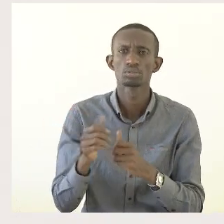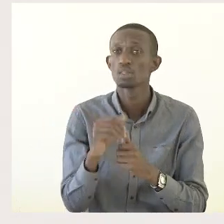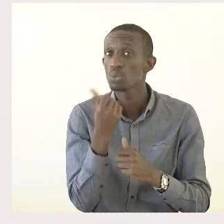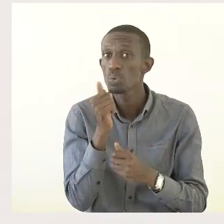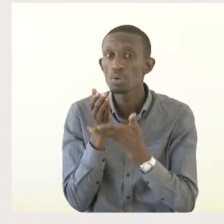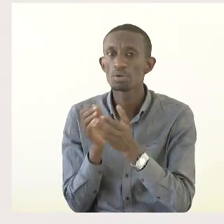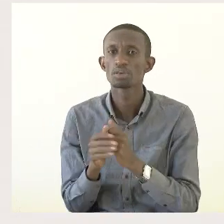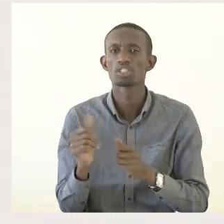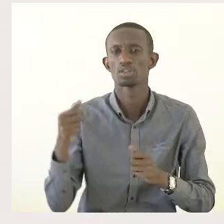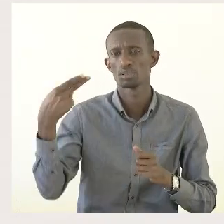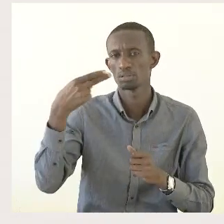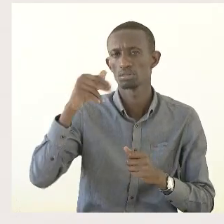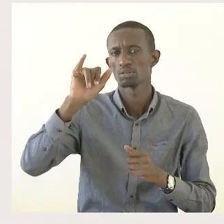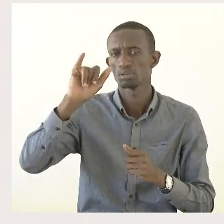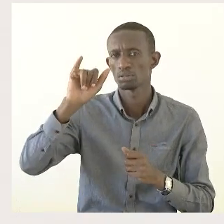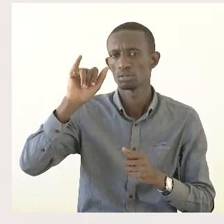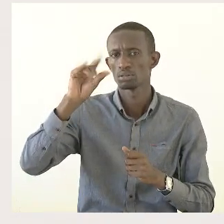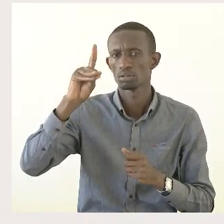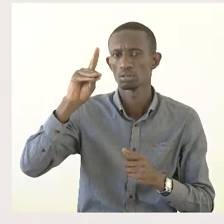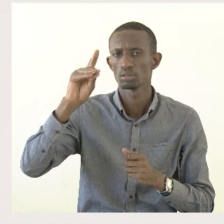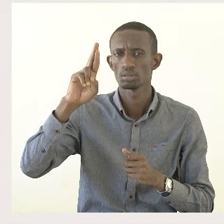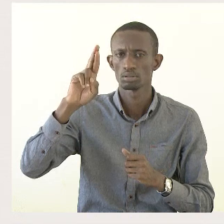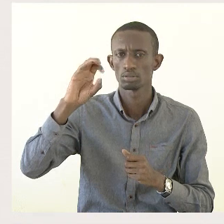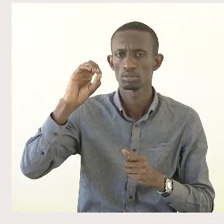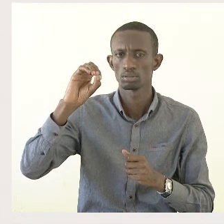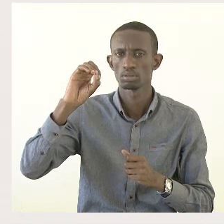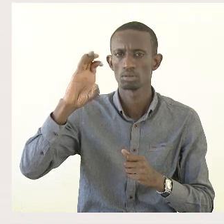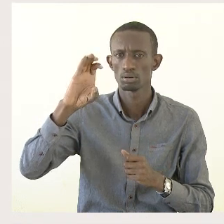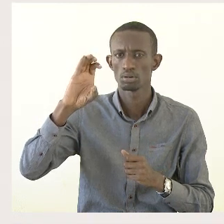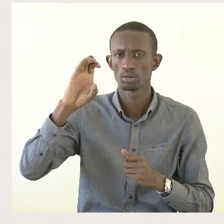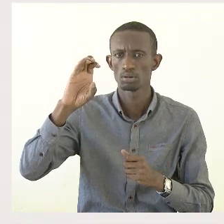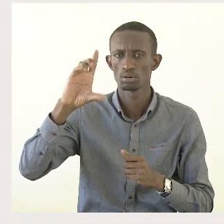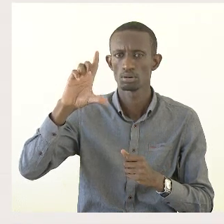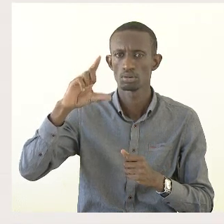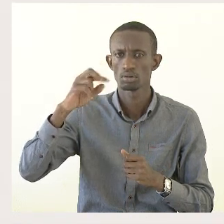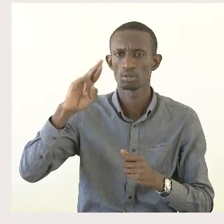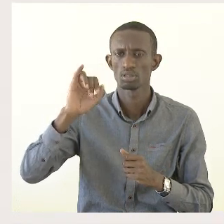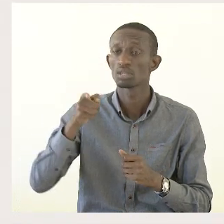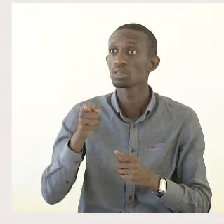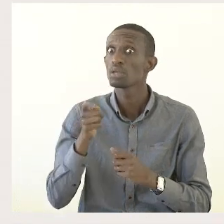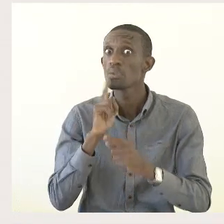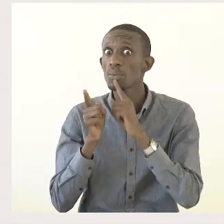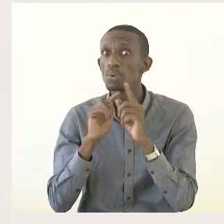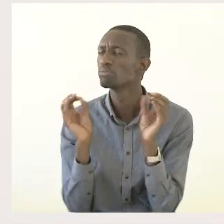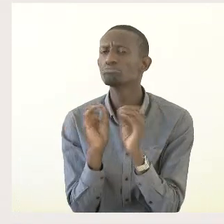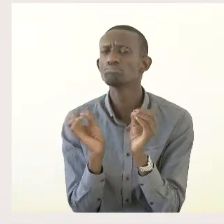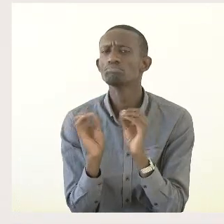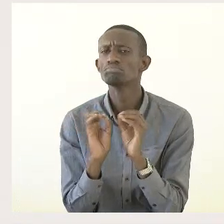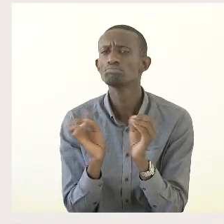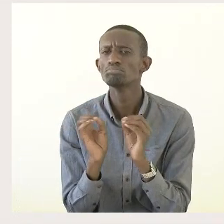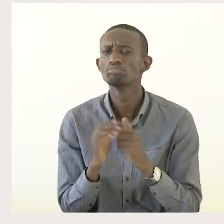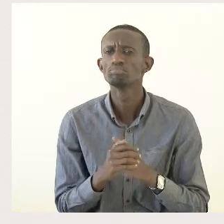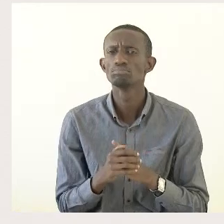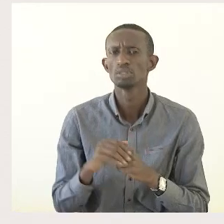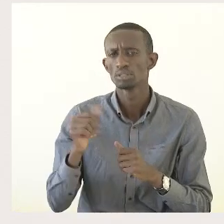acid, which is a colorless. The hydrochloric acid is colorless. All right? We also have what we call sodium hydroxide, which